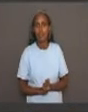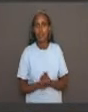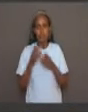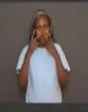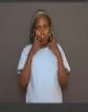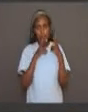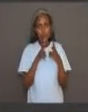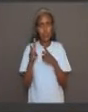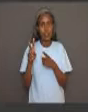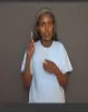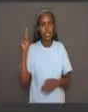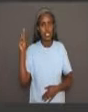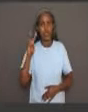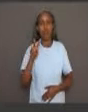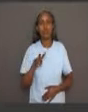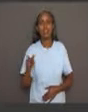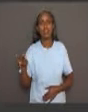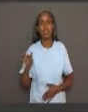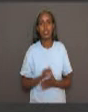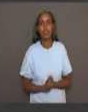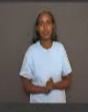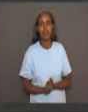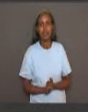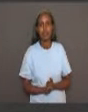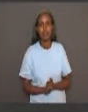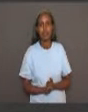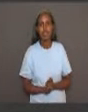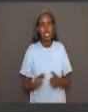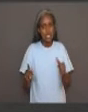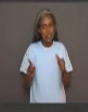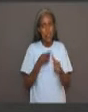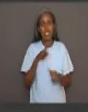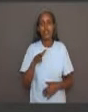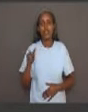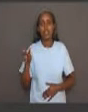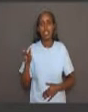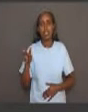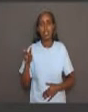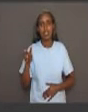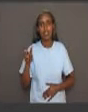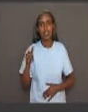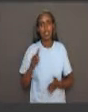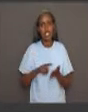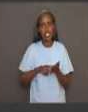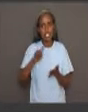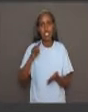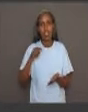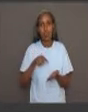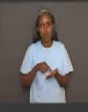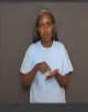Observe these two vectors. The first vector has its initial